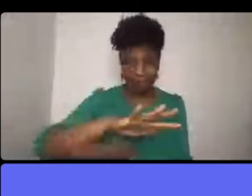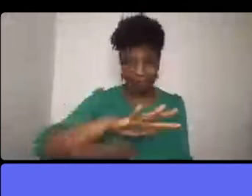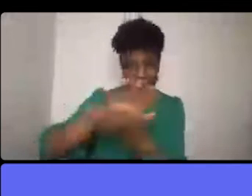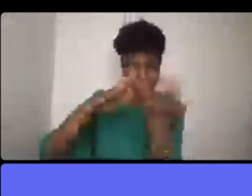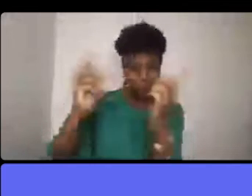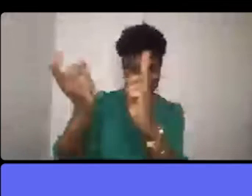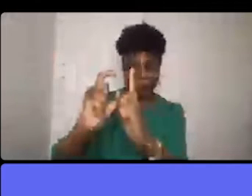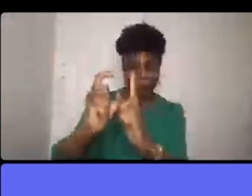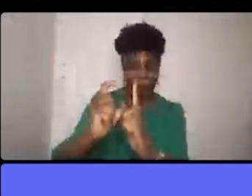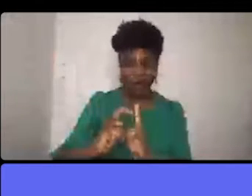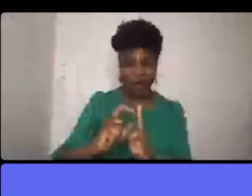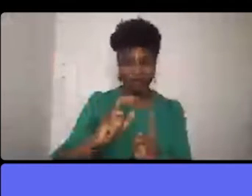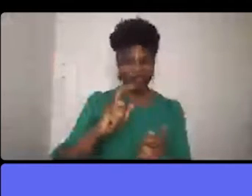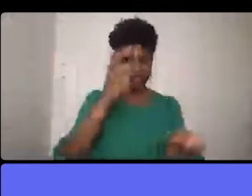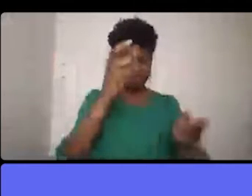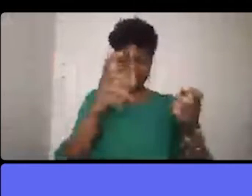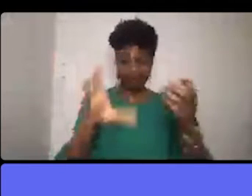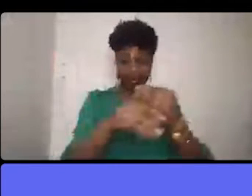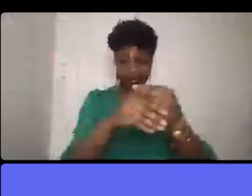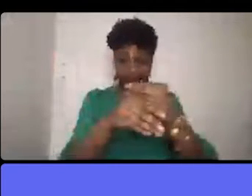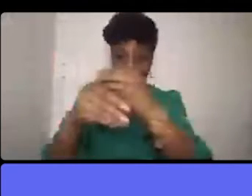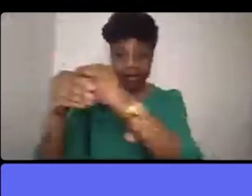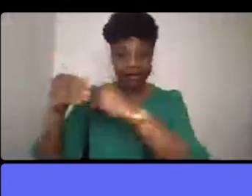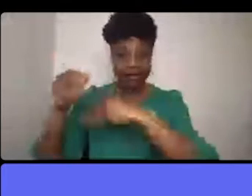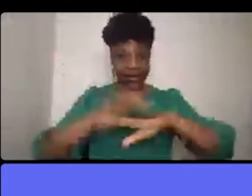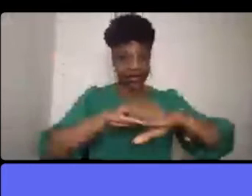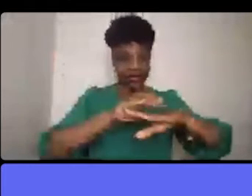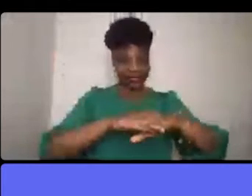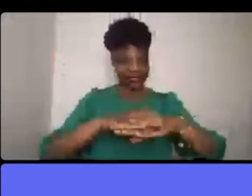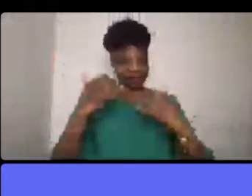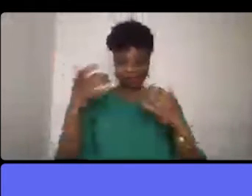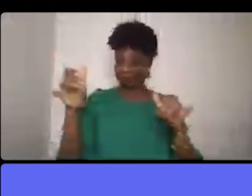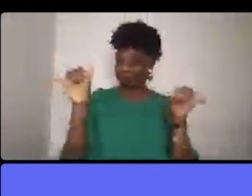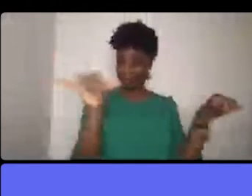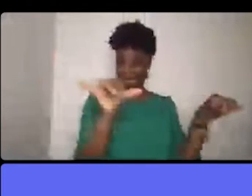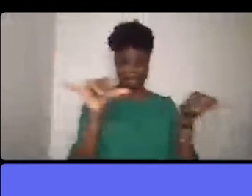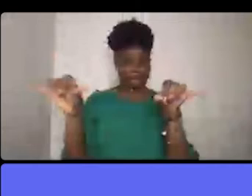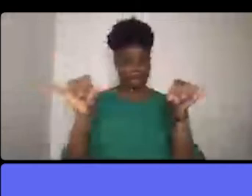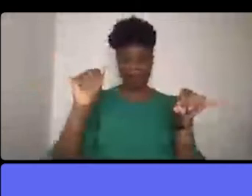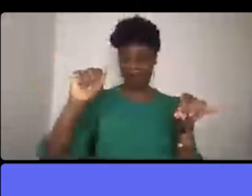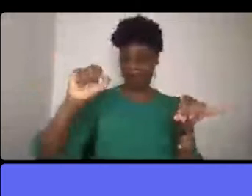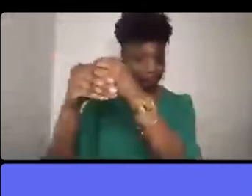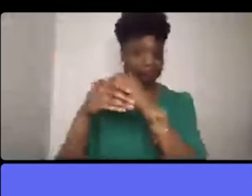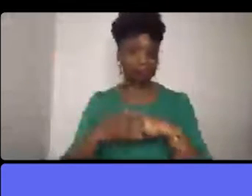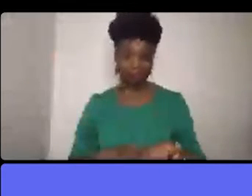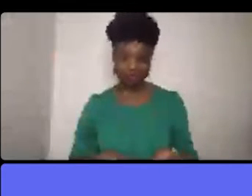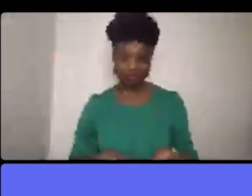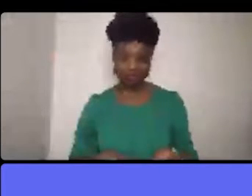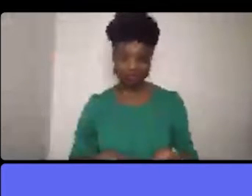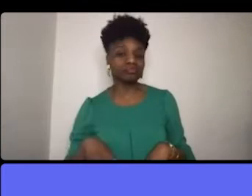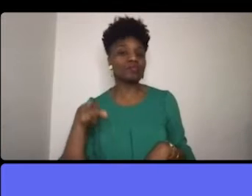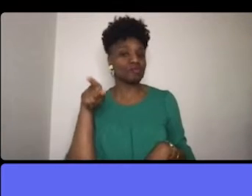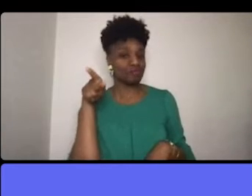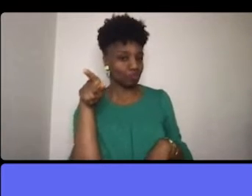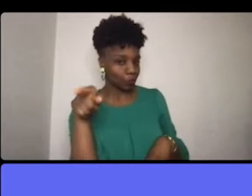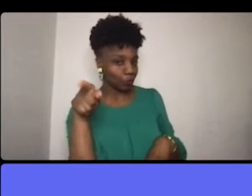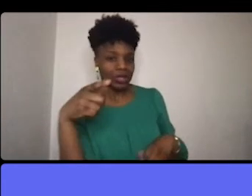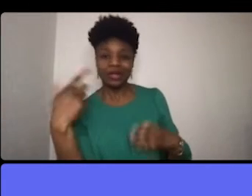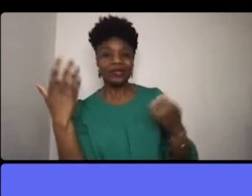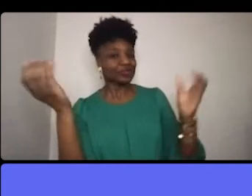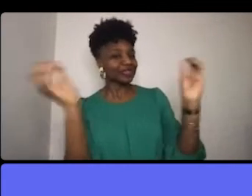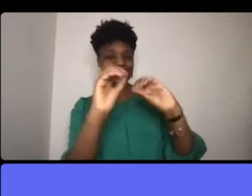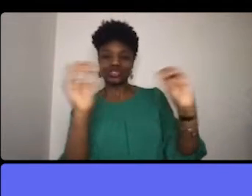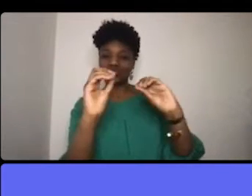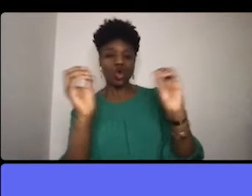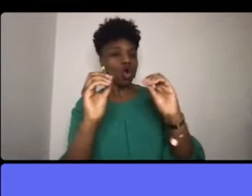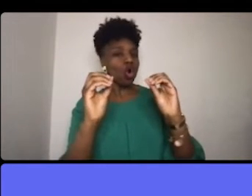it's definitely like a practice. That makes sense. There's nothing is absolute in this language. Not even in English. English is not